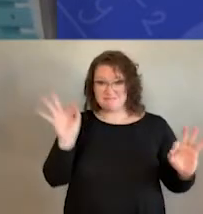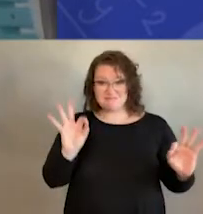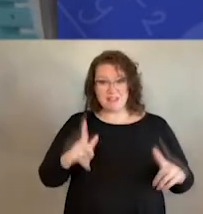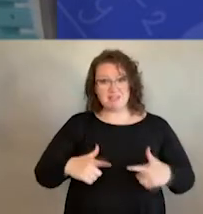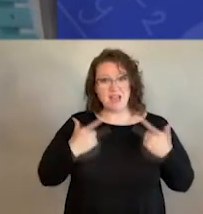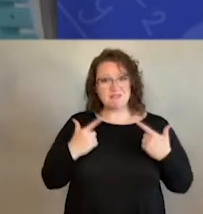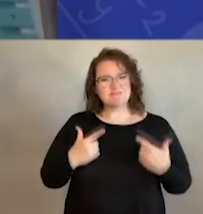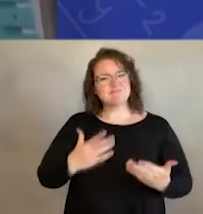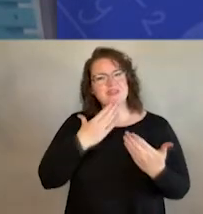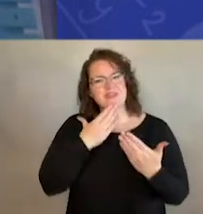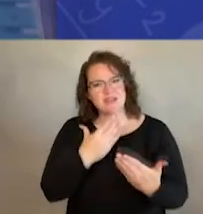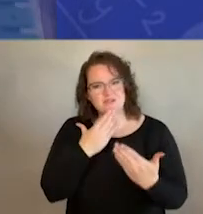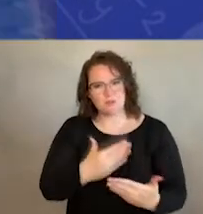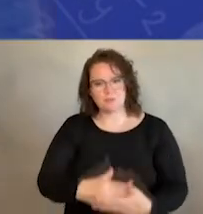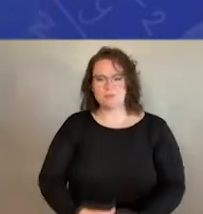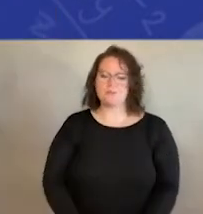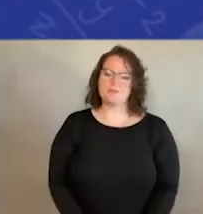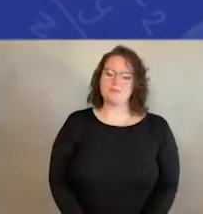for granted.